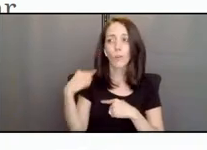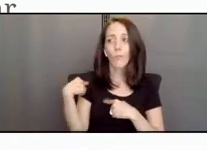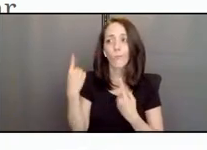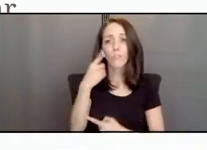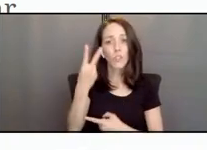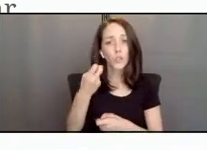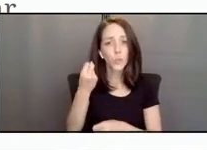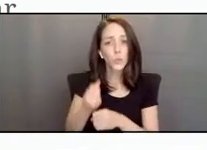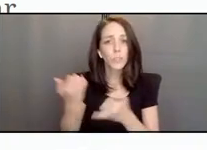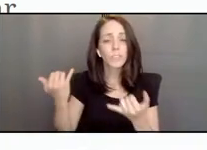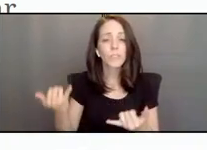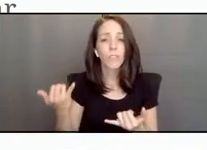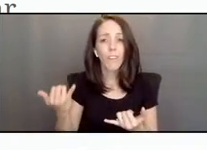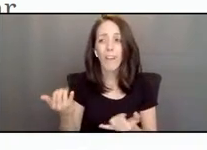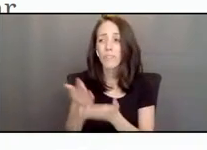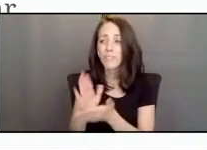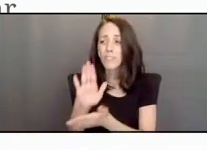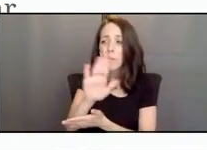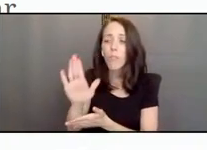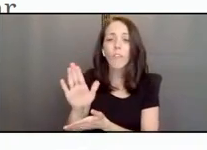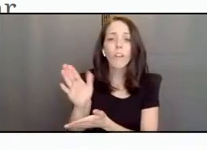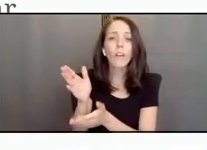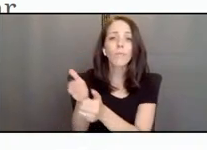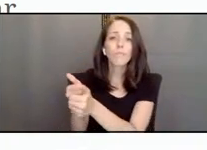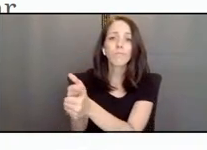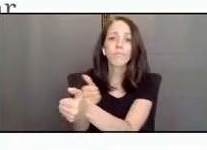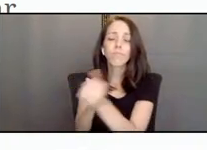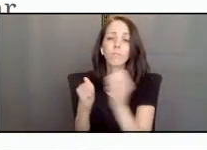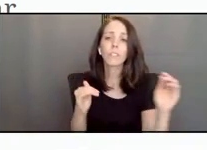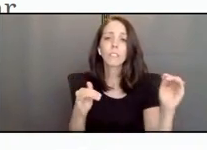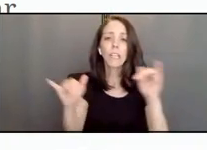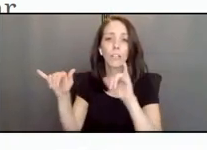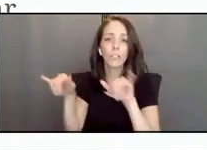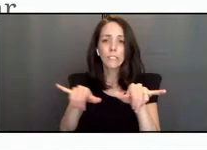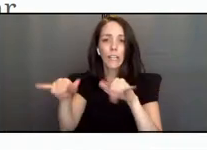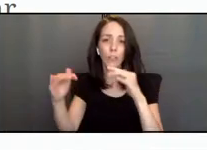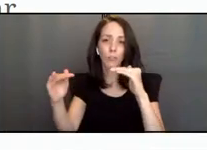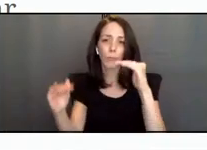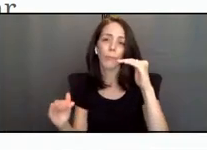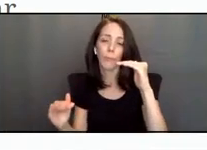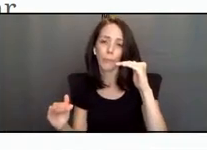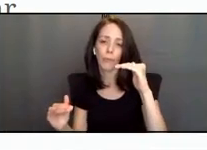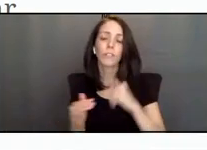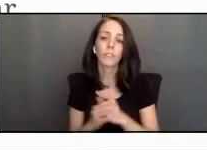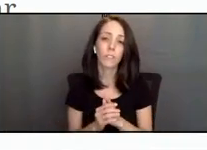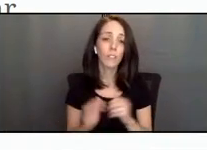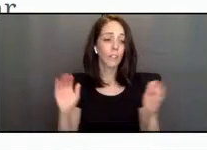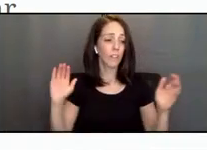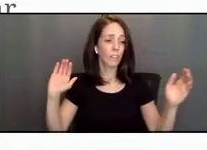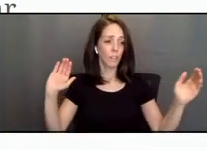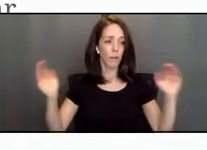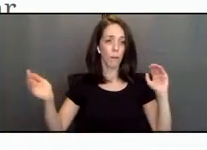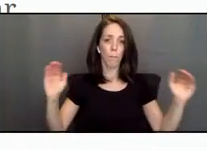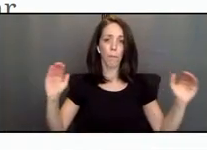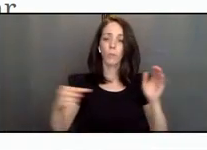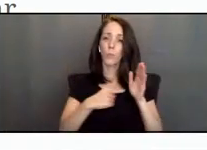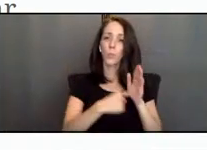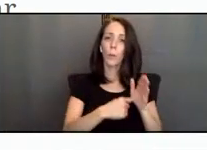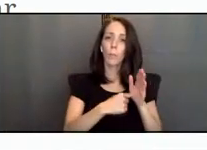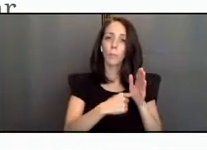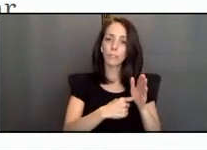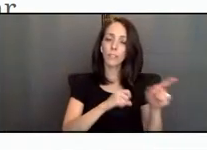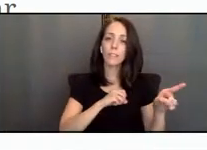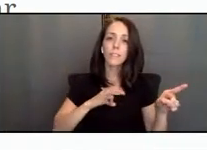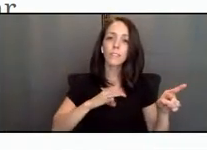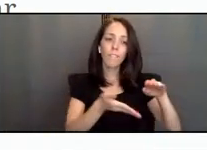fall further behind market comparison. By comparison, our represented colleagues received raises in fiscal year 21